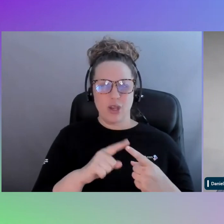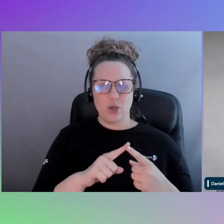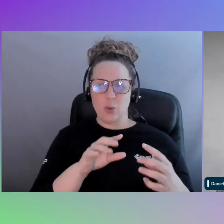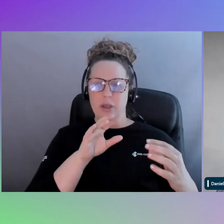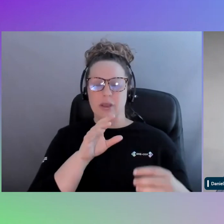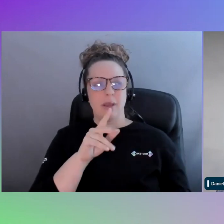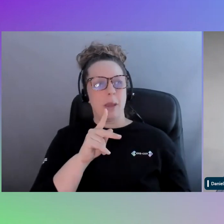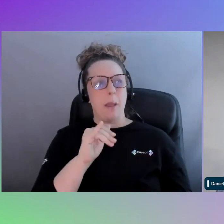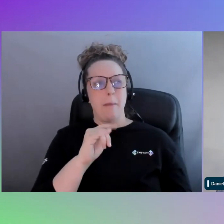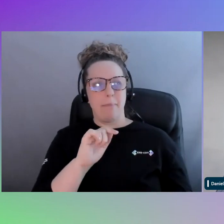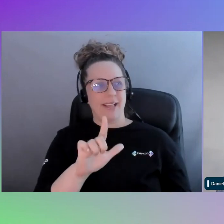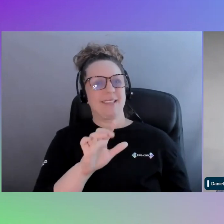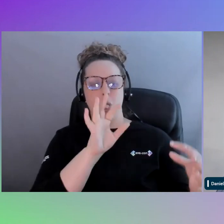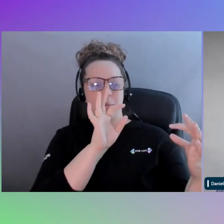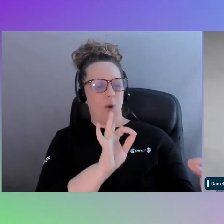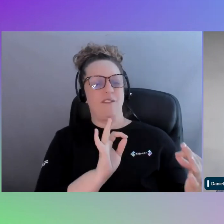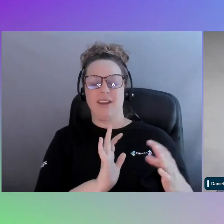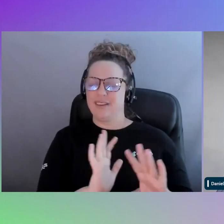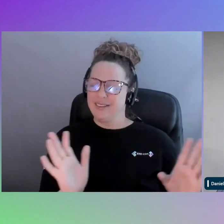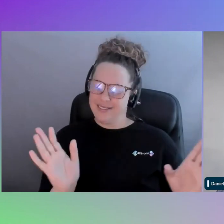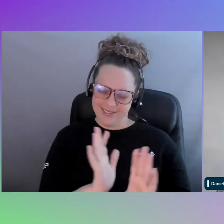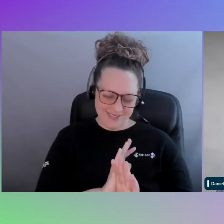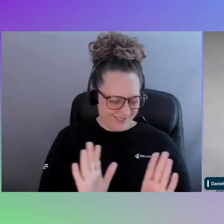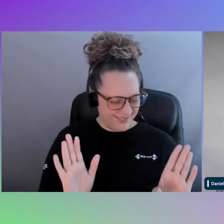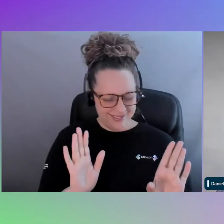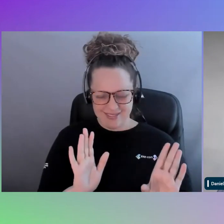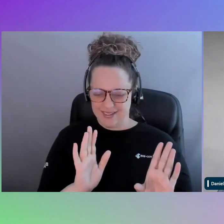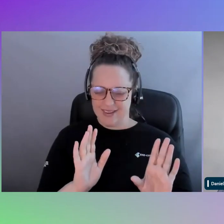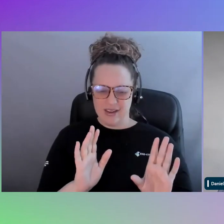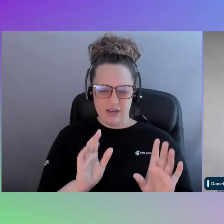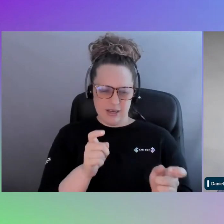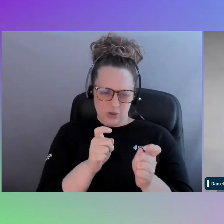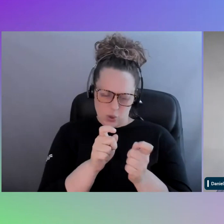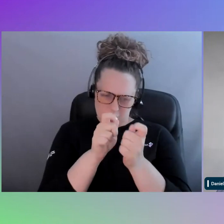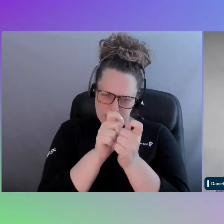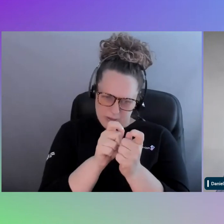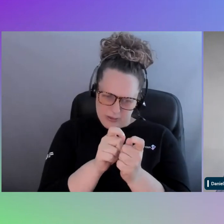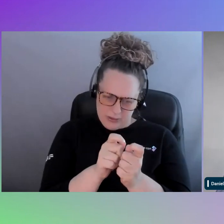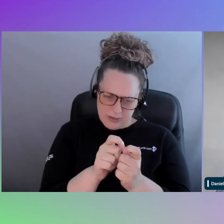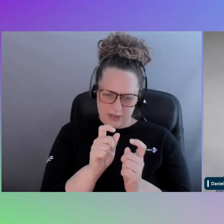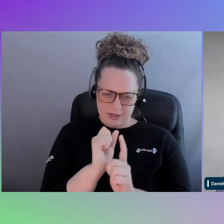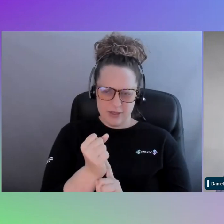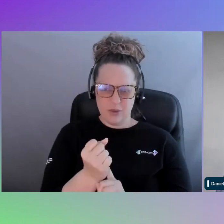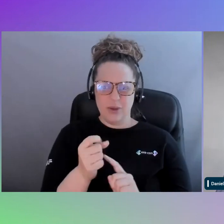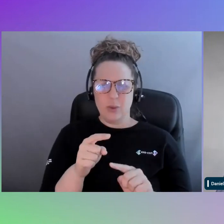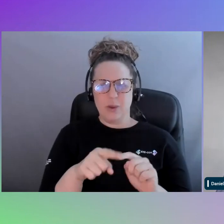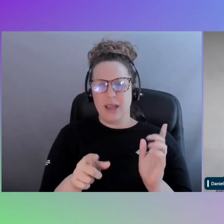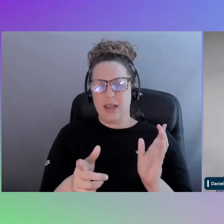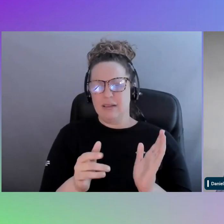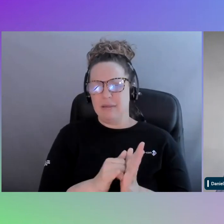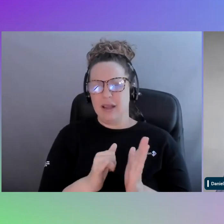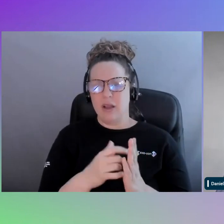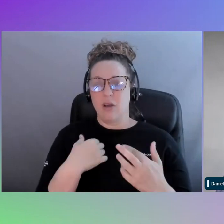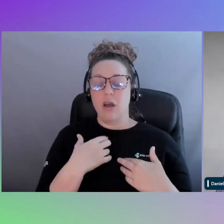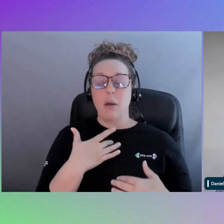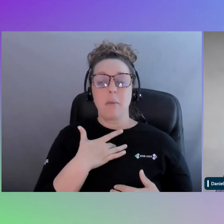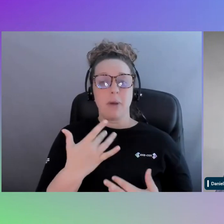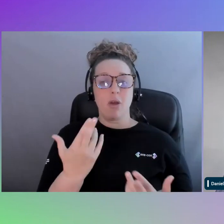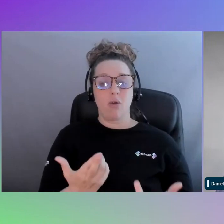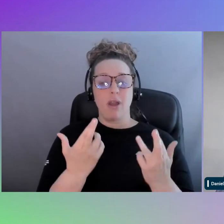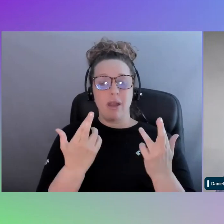perfect and not to control how your app is going to look in every single scenario. So what I usually recommend